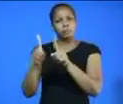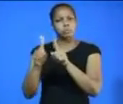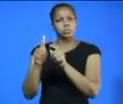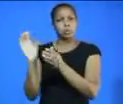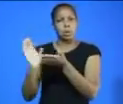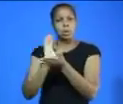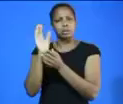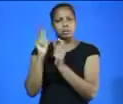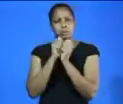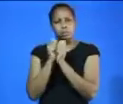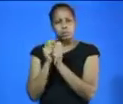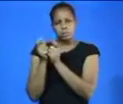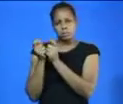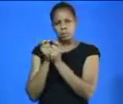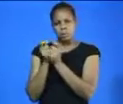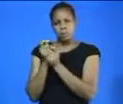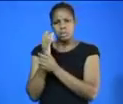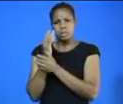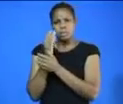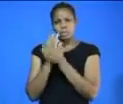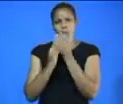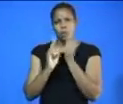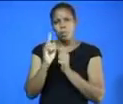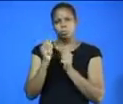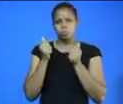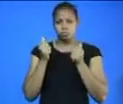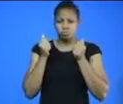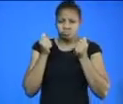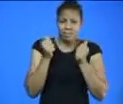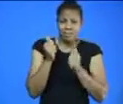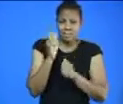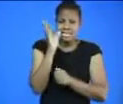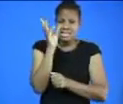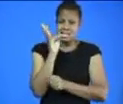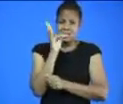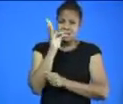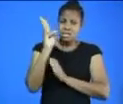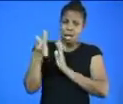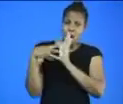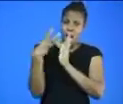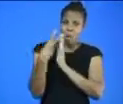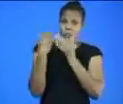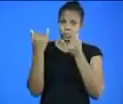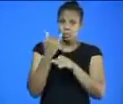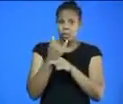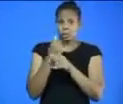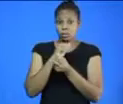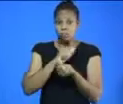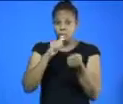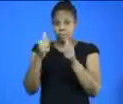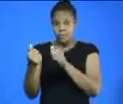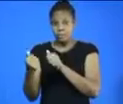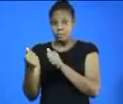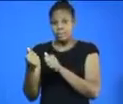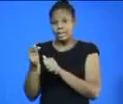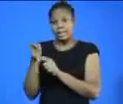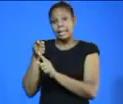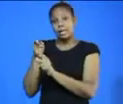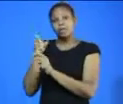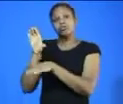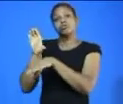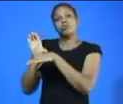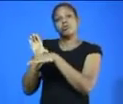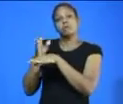that somebody will be driving for 6 hours today to be baptized at his church, having watched